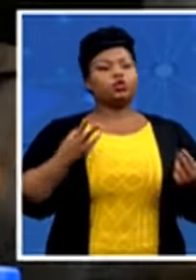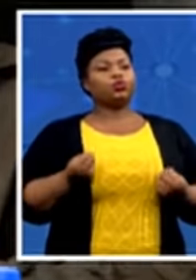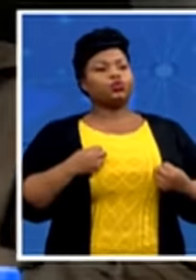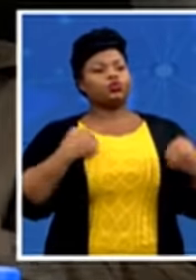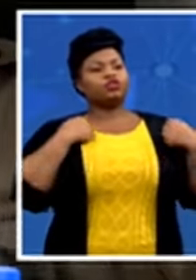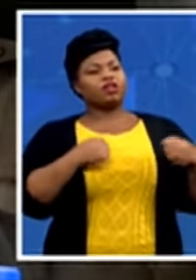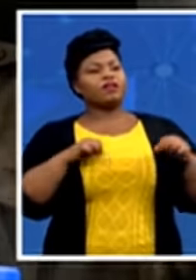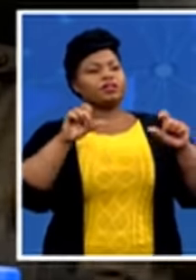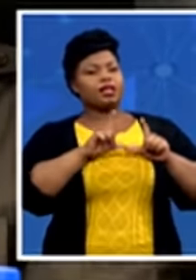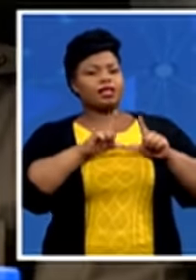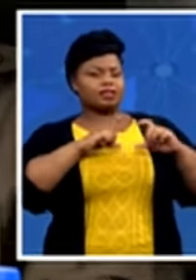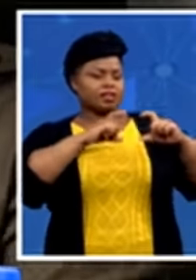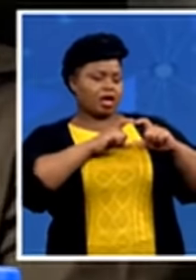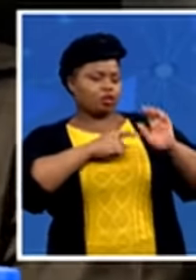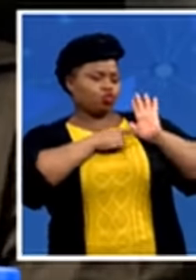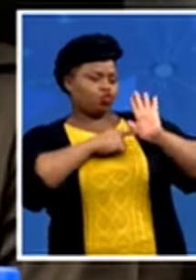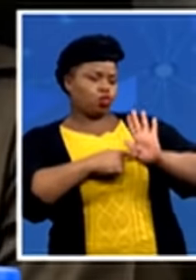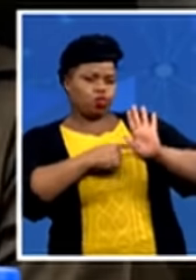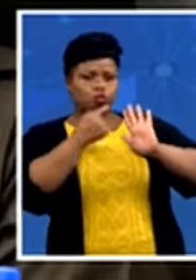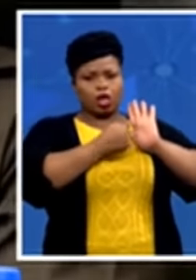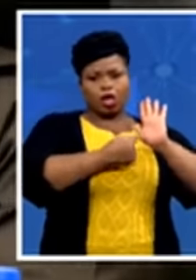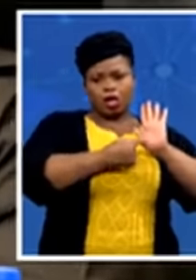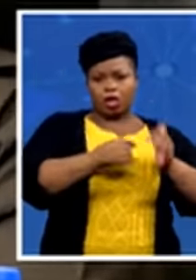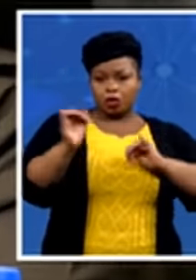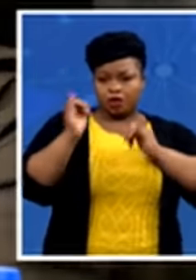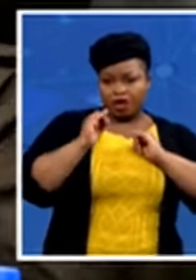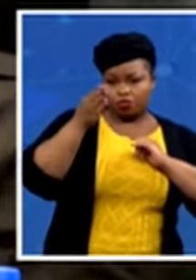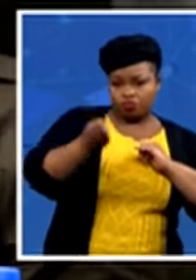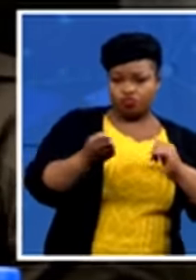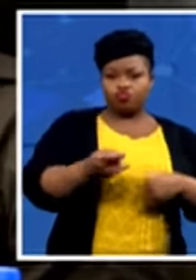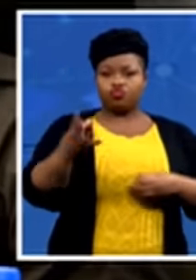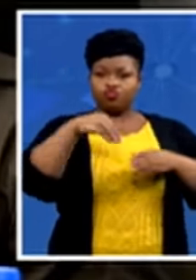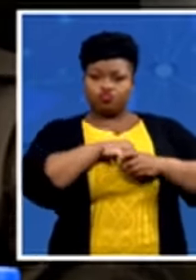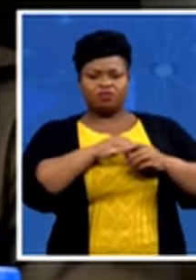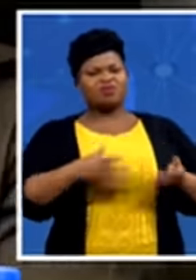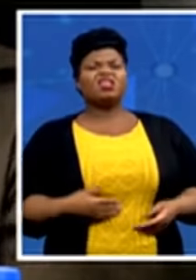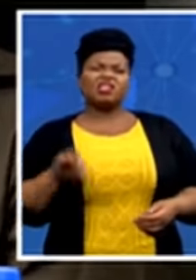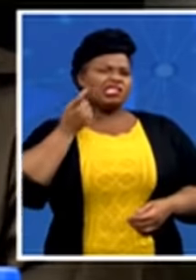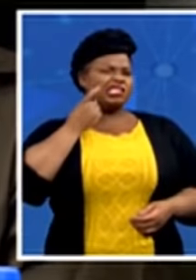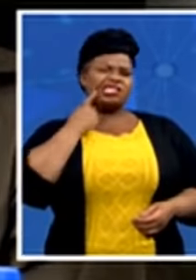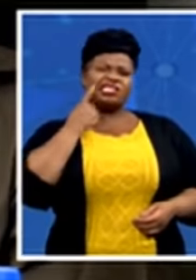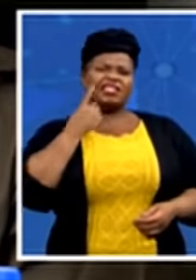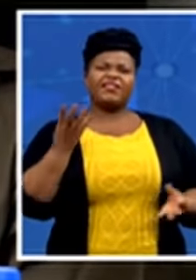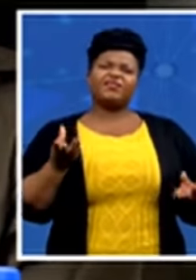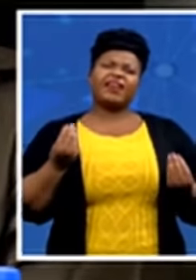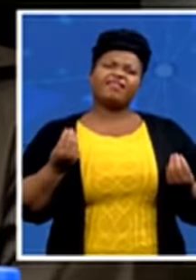then inviting people to renew and do, that will be, it's the most simplest thing to